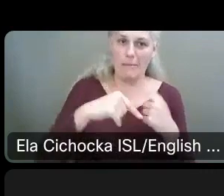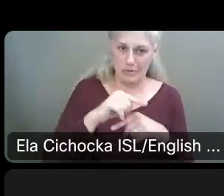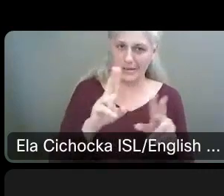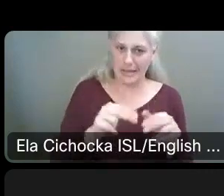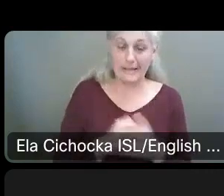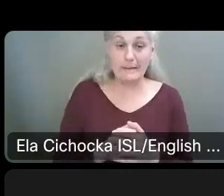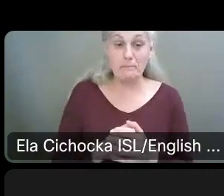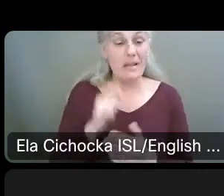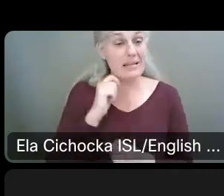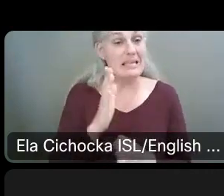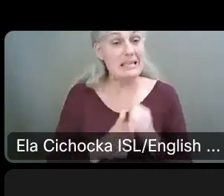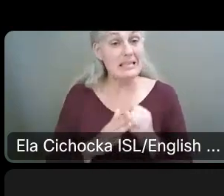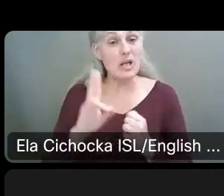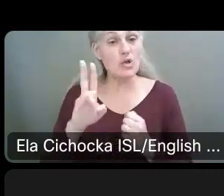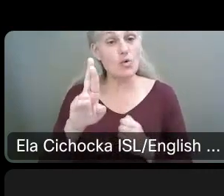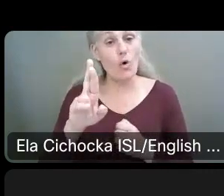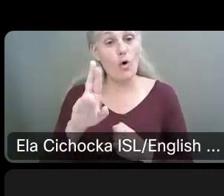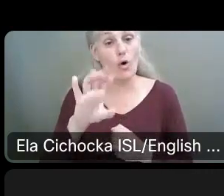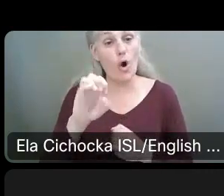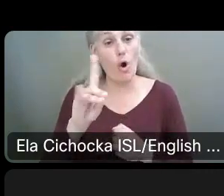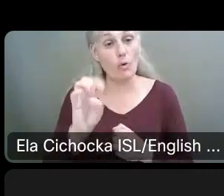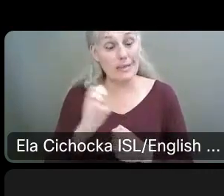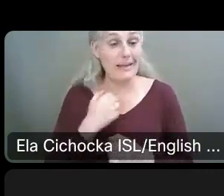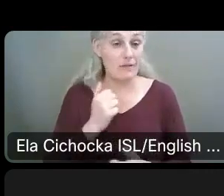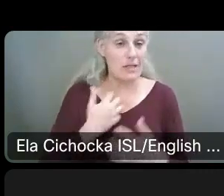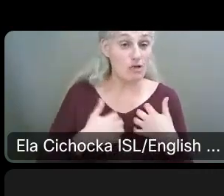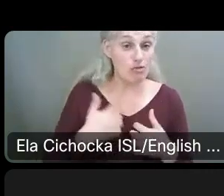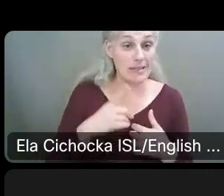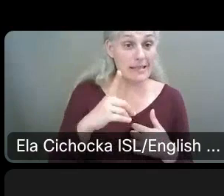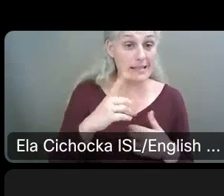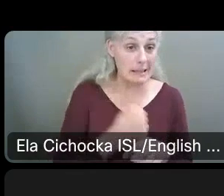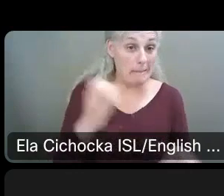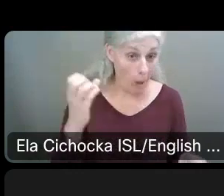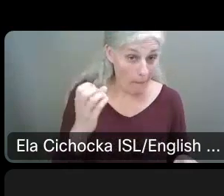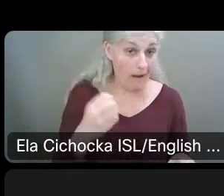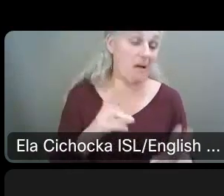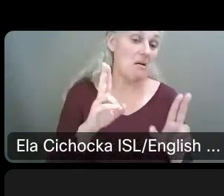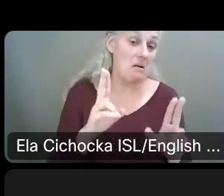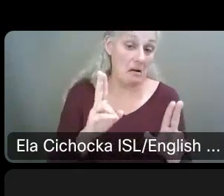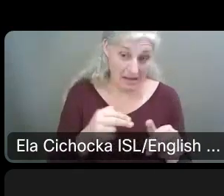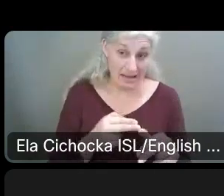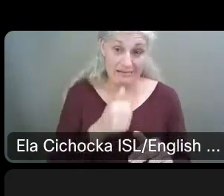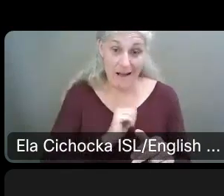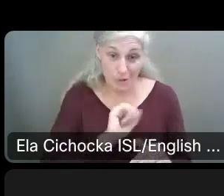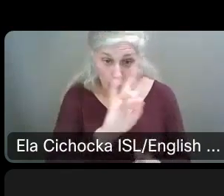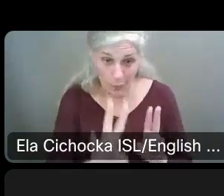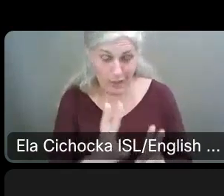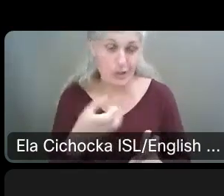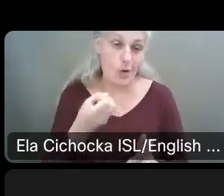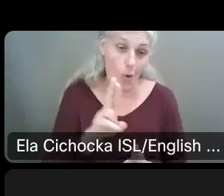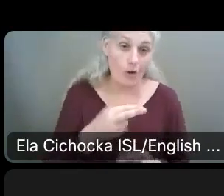that's it. That's the QR code again, if you're interested in that diploma, and I'm really happy to take questions or to have